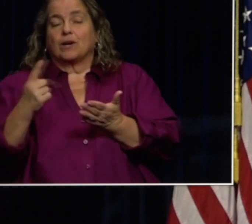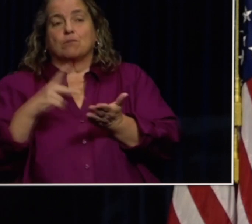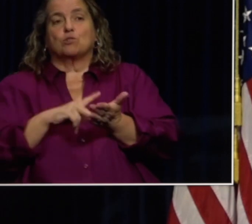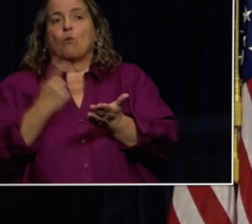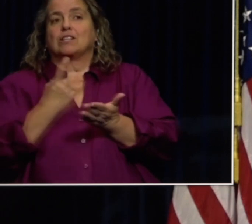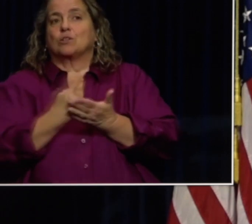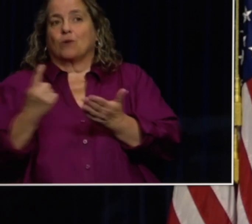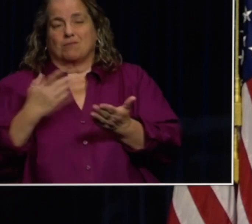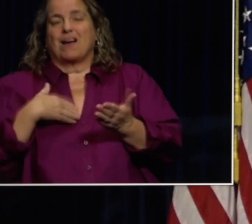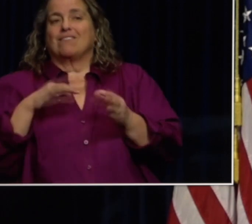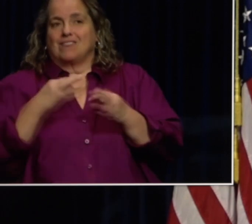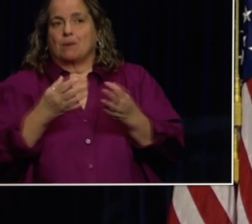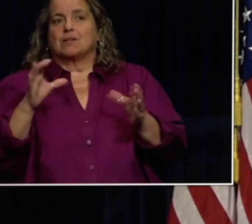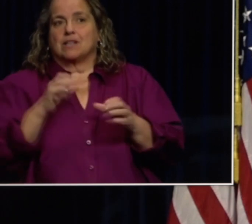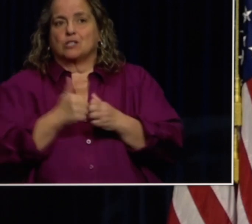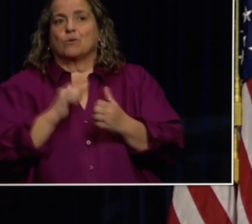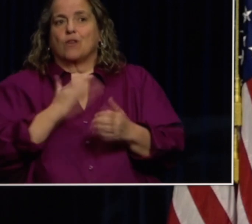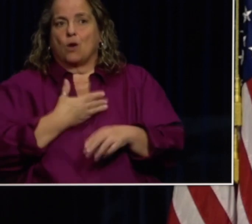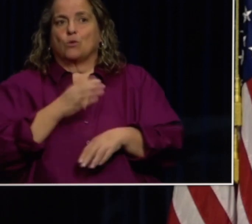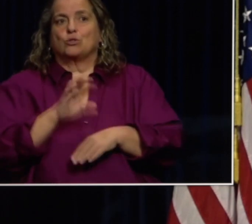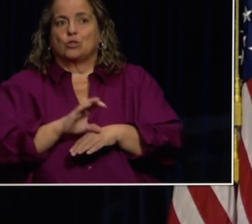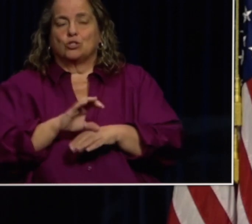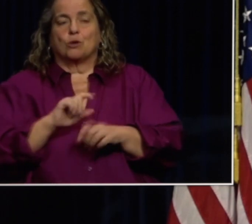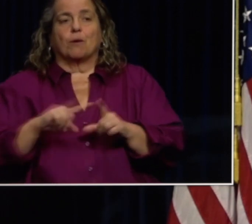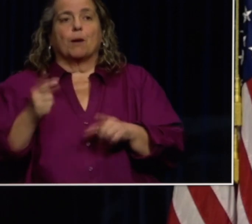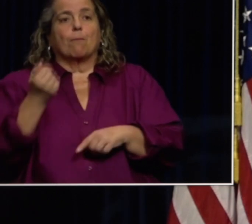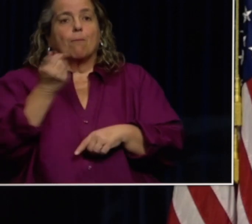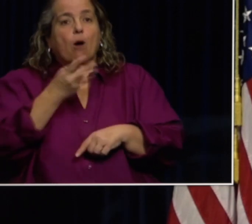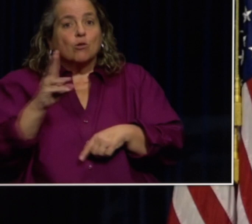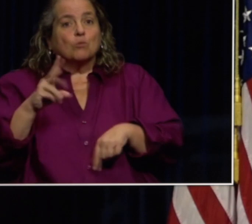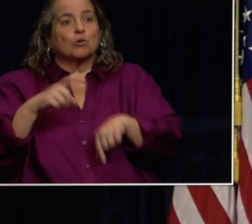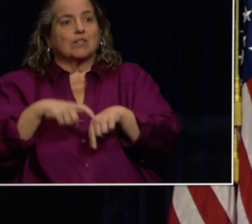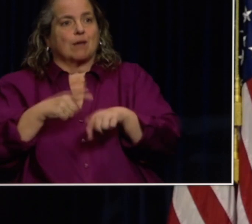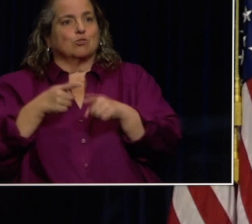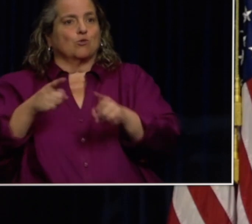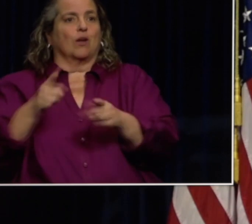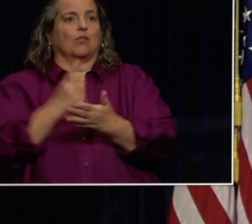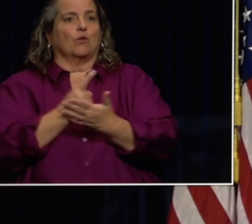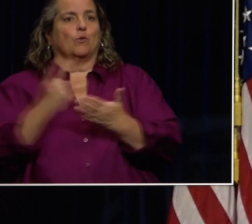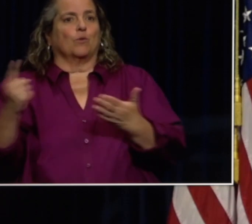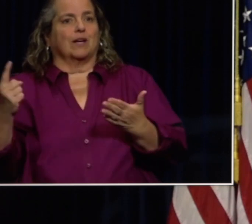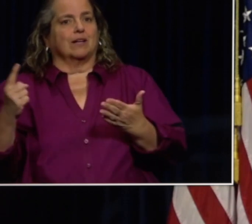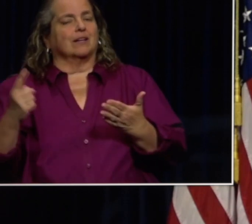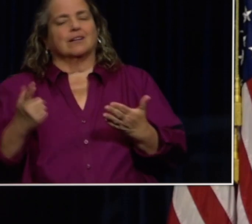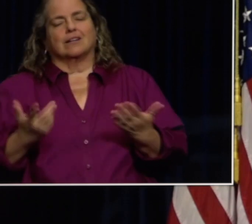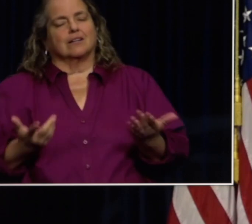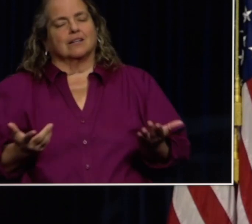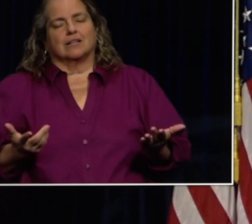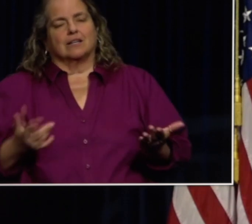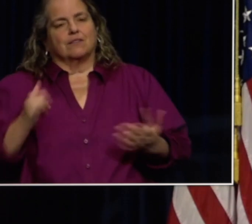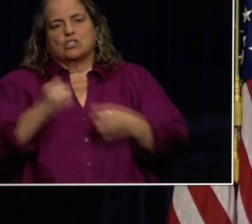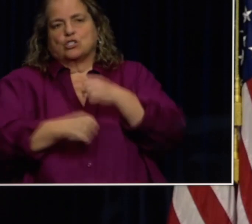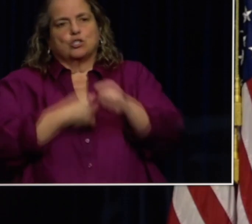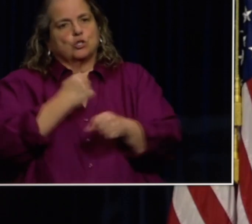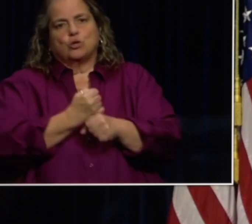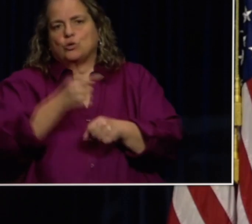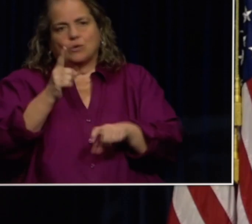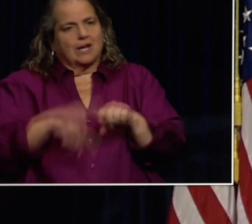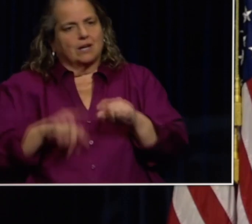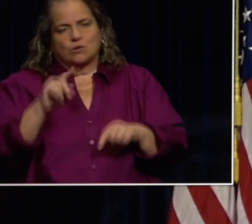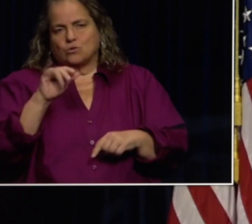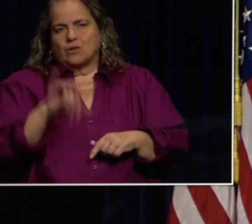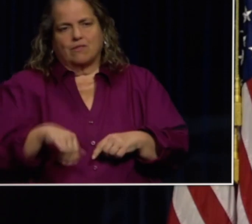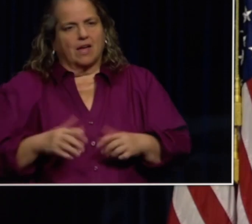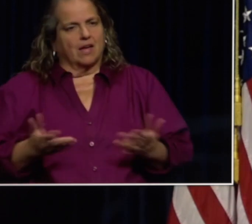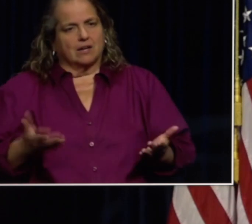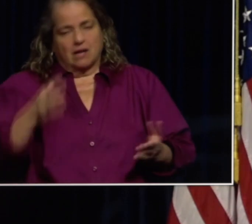payment automatically. They're also extending benefits for anyone whose unemployment ran out on July of 2019. You will be